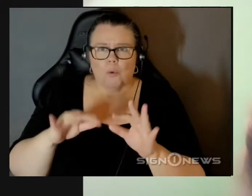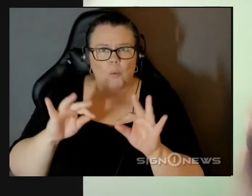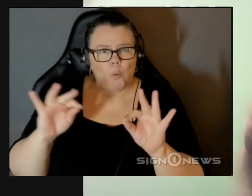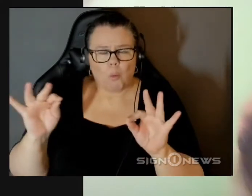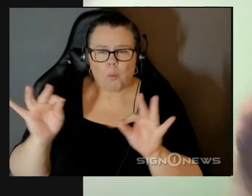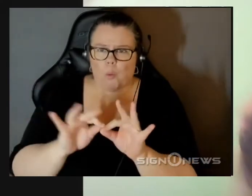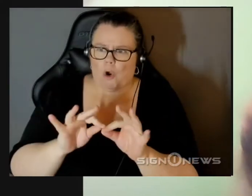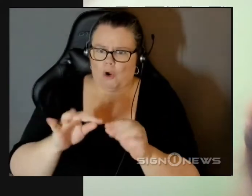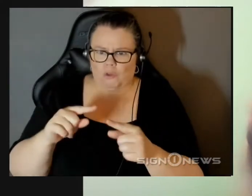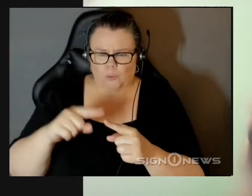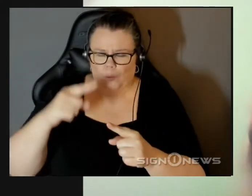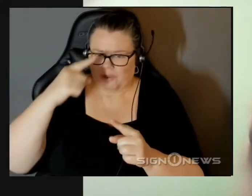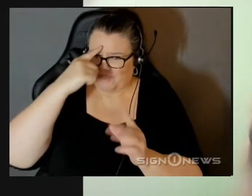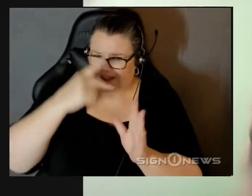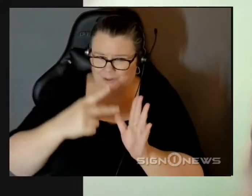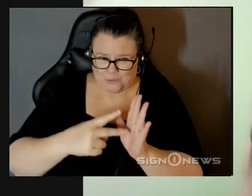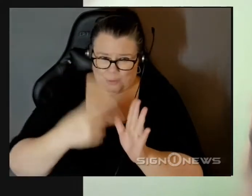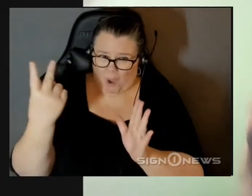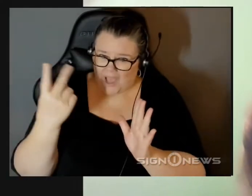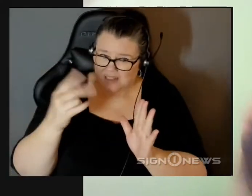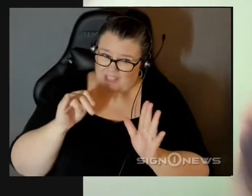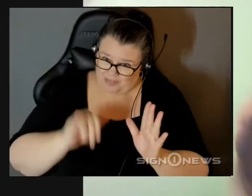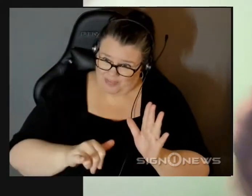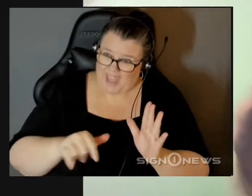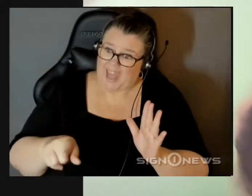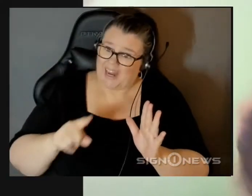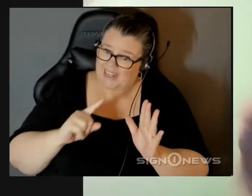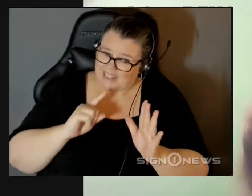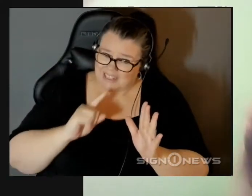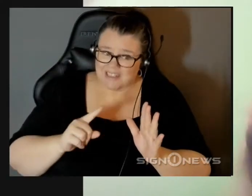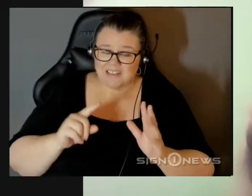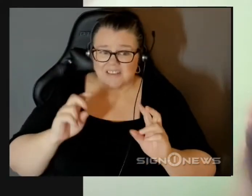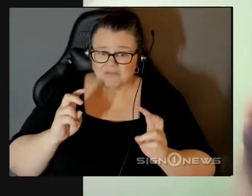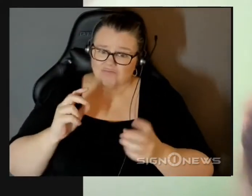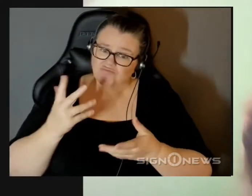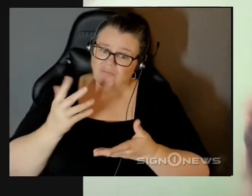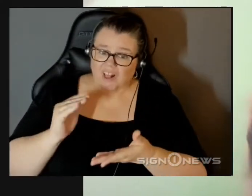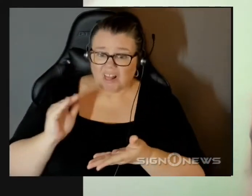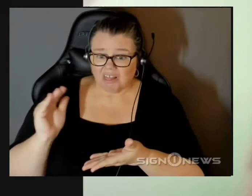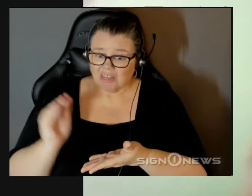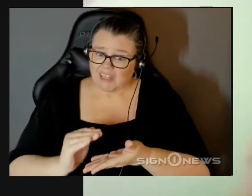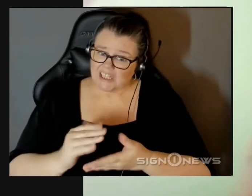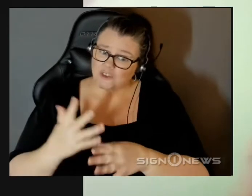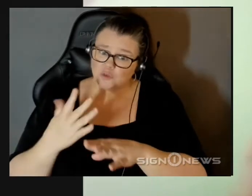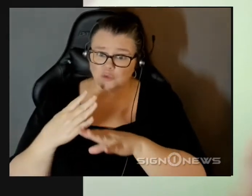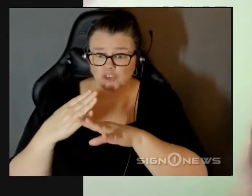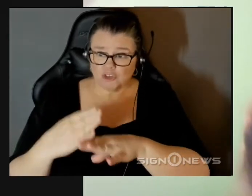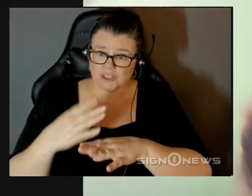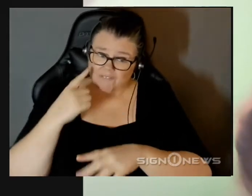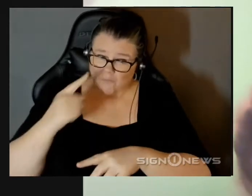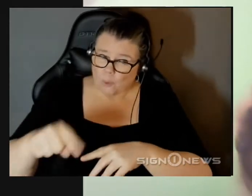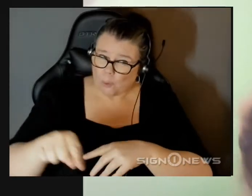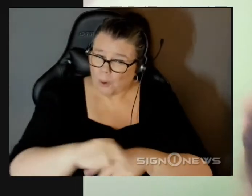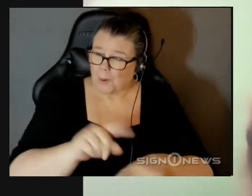really the least restrictive option for people? What have I tried that could work this differently? Could I have it, if a guardianship is necessary, could it be